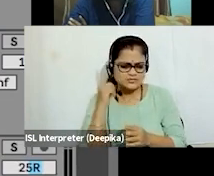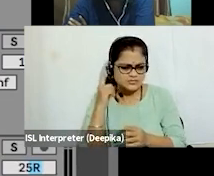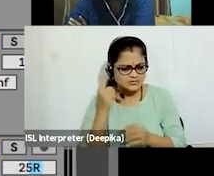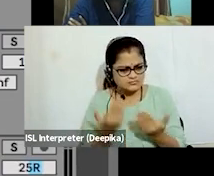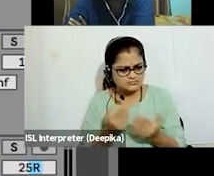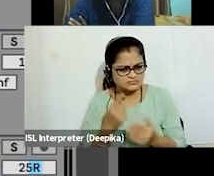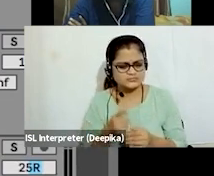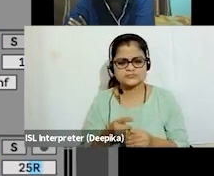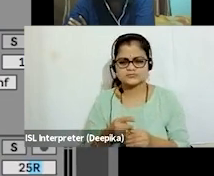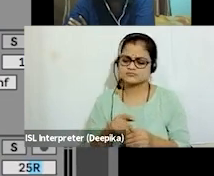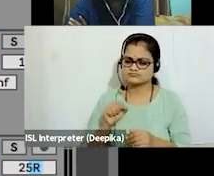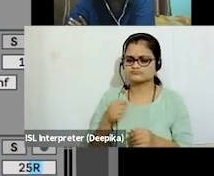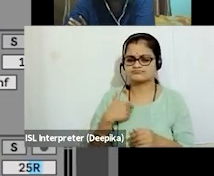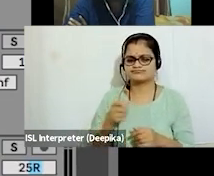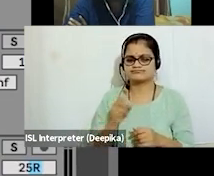sounds?